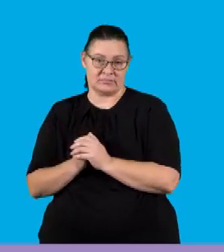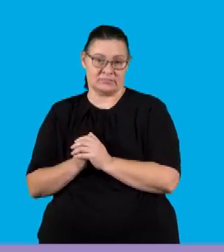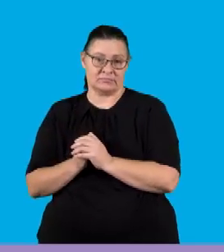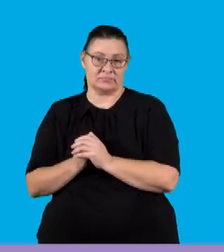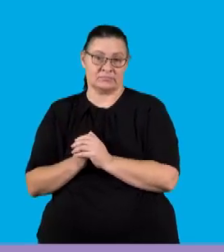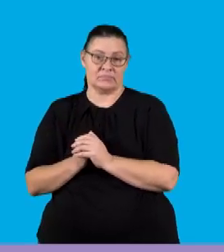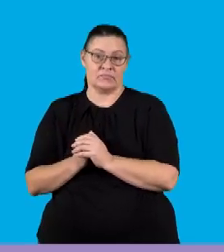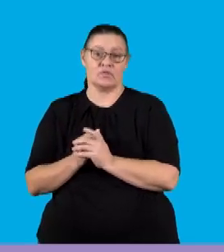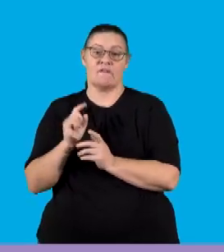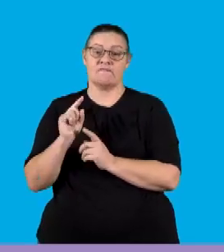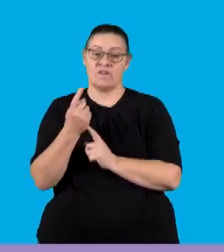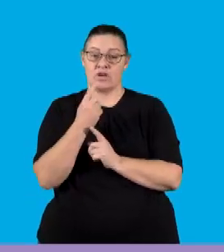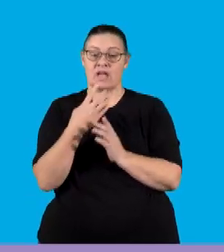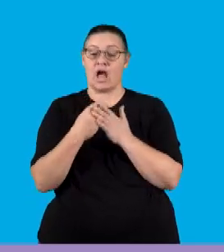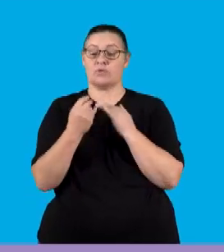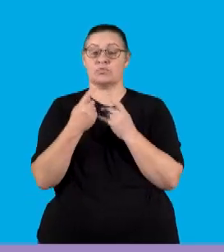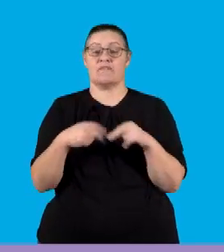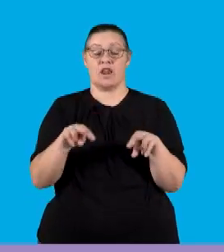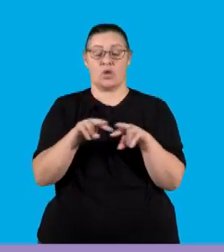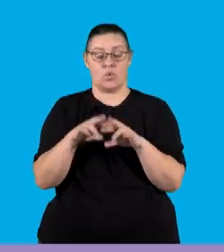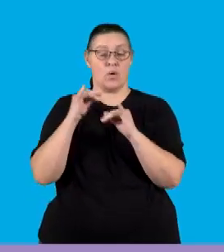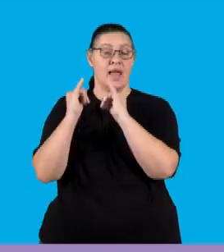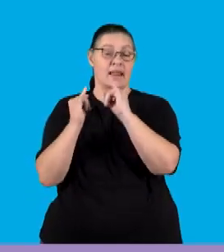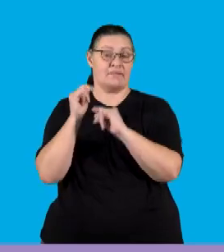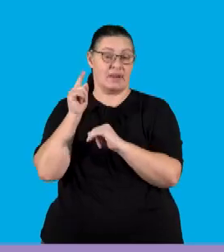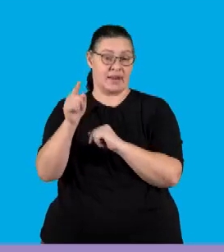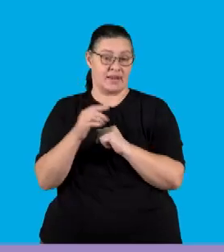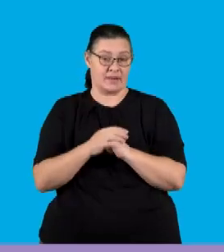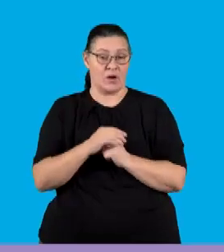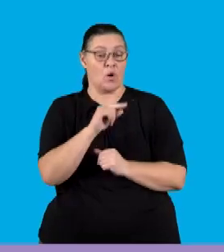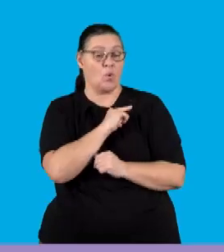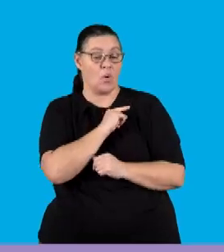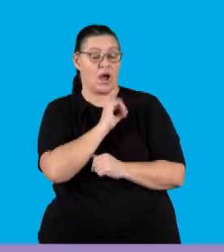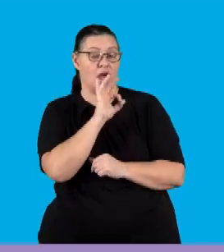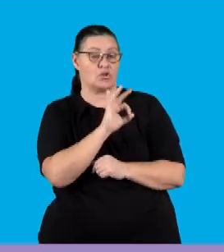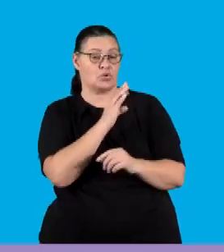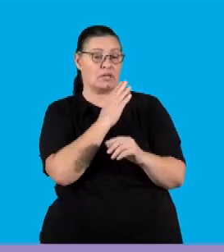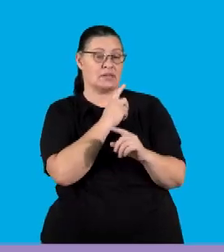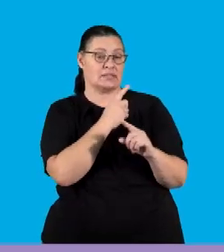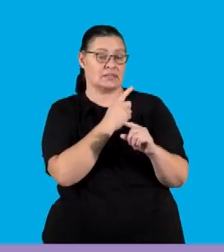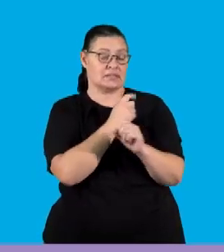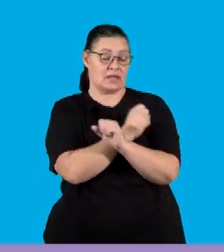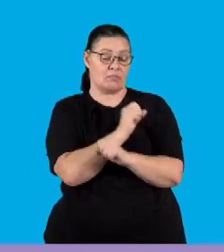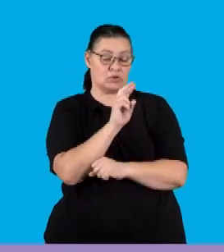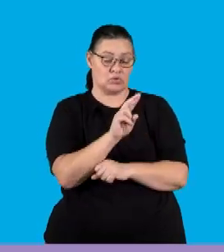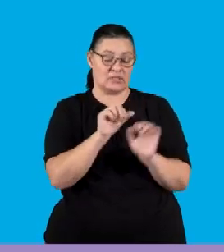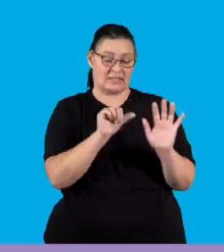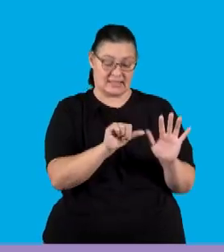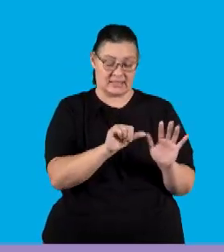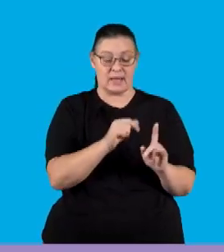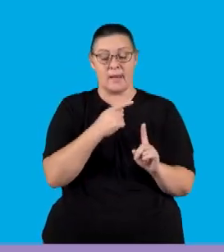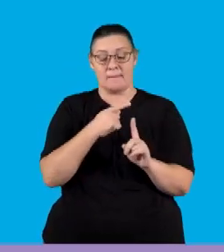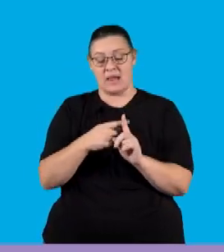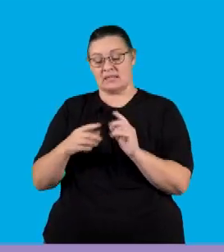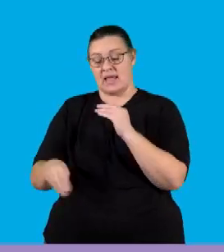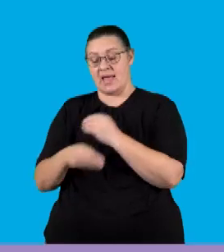of 11. So it means that our first output value there is 11, because 3 times 2 is 6. And when we add